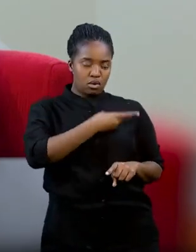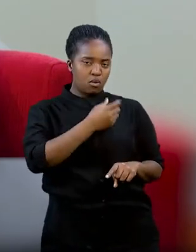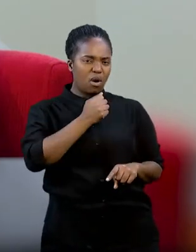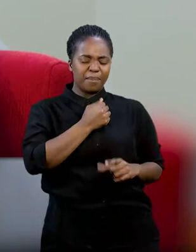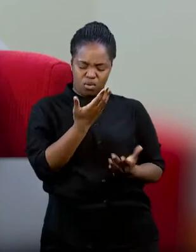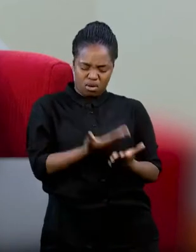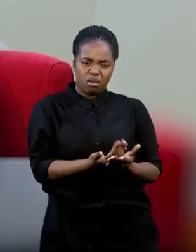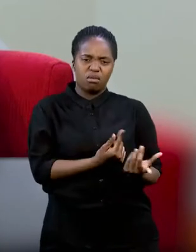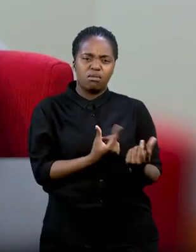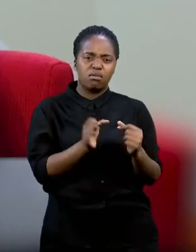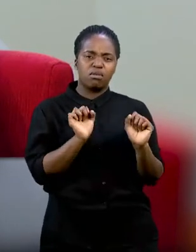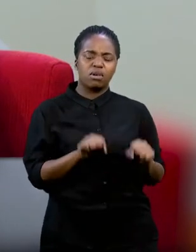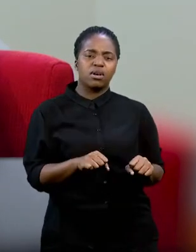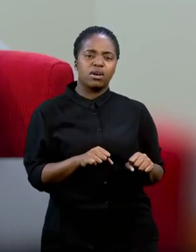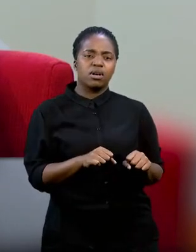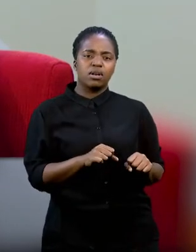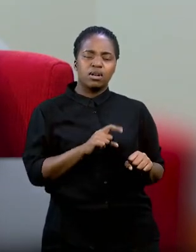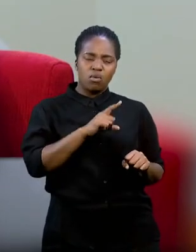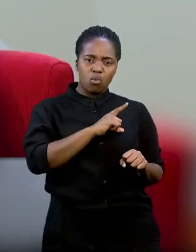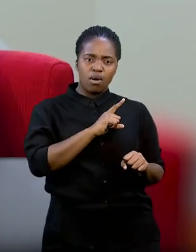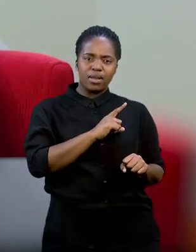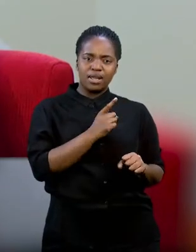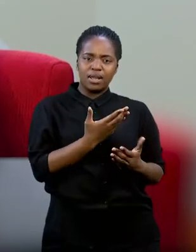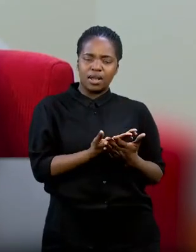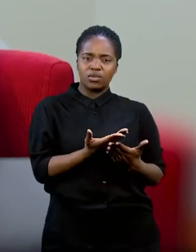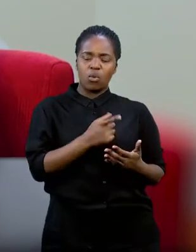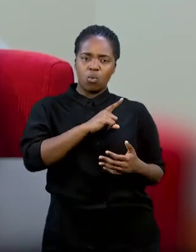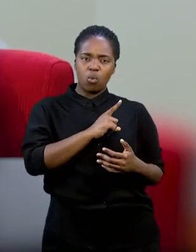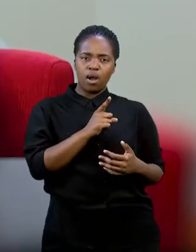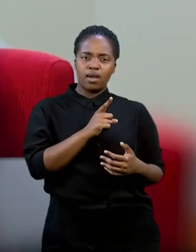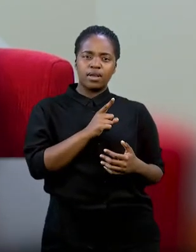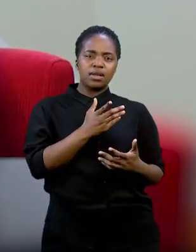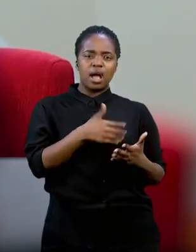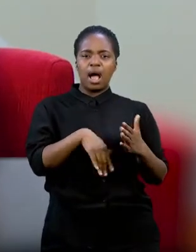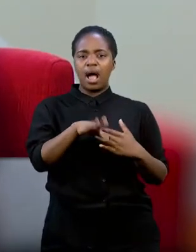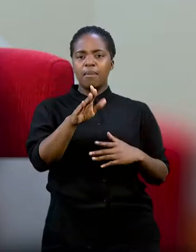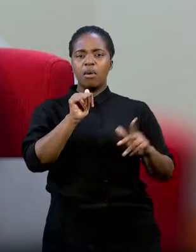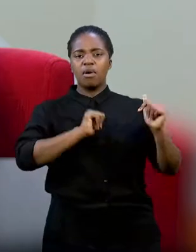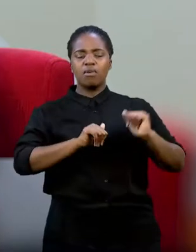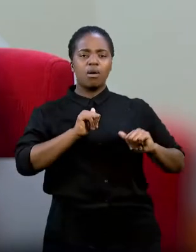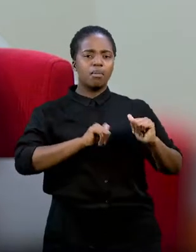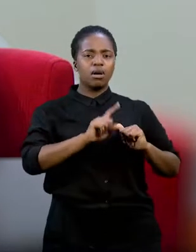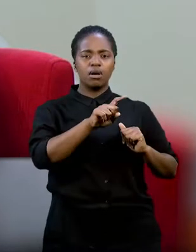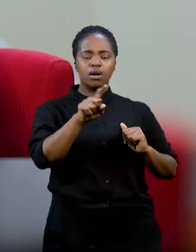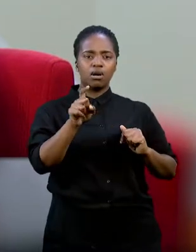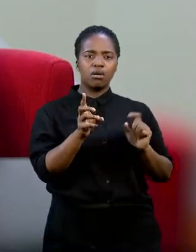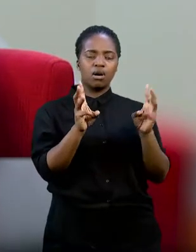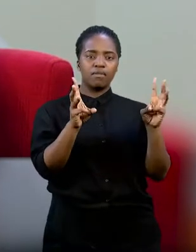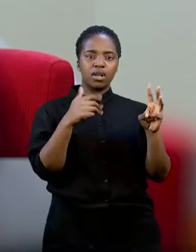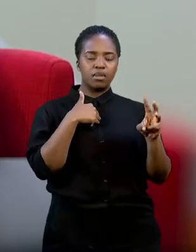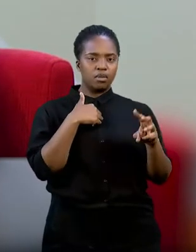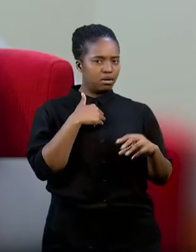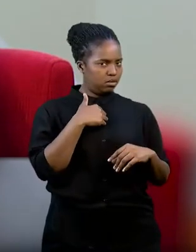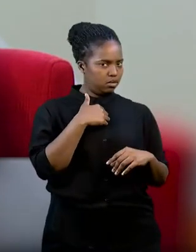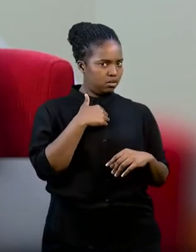Nkateko a ka bina. Vele re gantsi ne re kopakopana le tsone. Ke tsamaya gore o na le mo o tsamaya a yo perform a ira. Ha fitlha